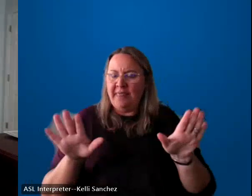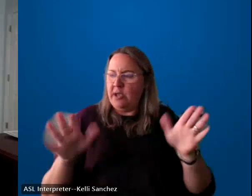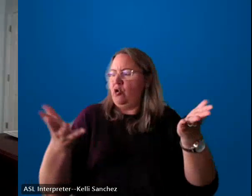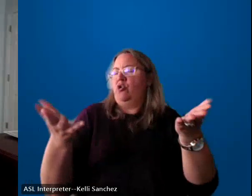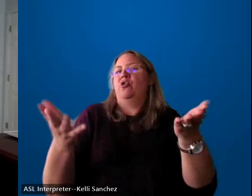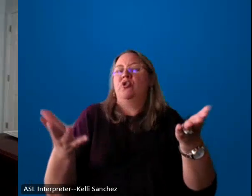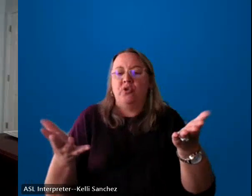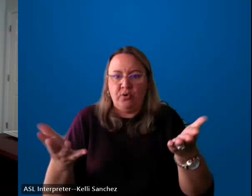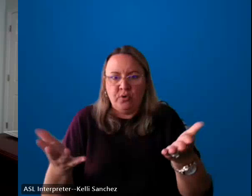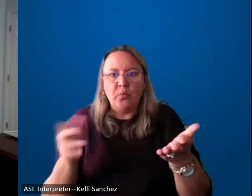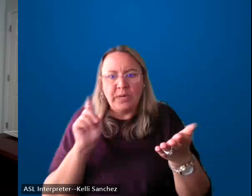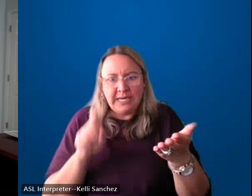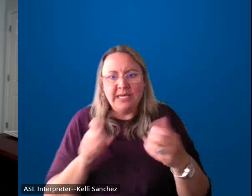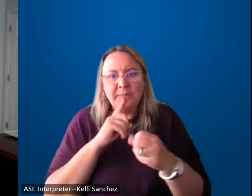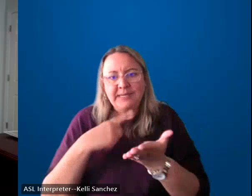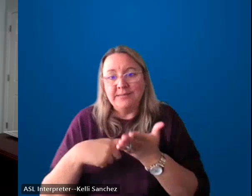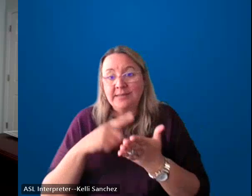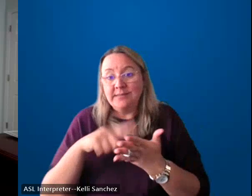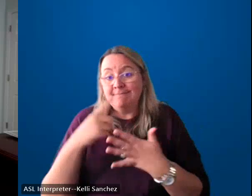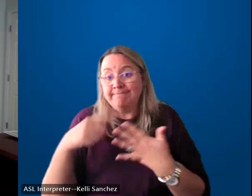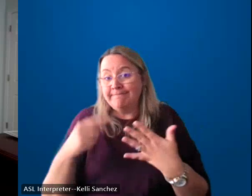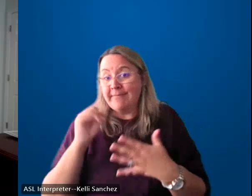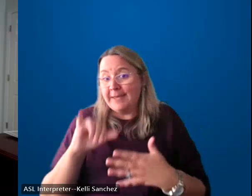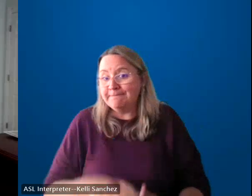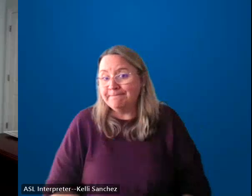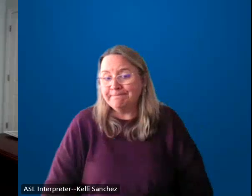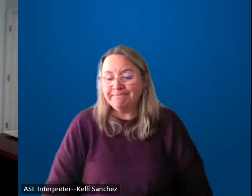these are the things that we need to be discussing. Yep.